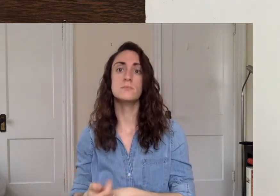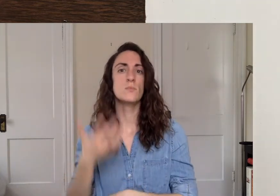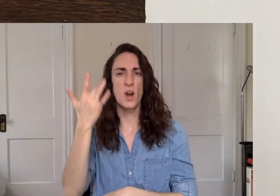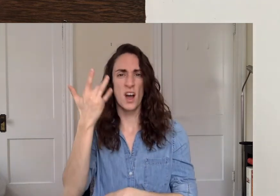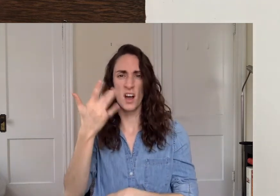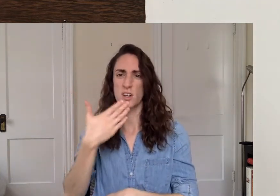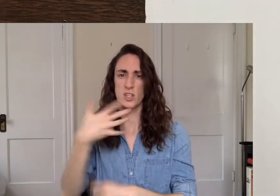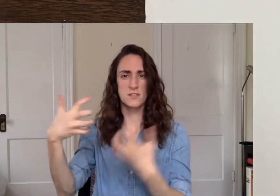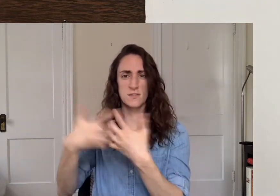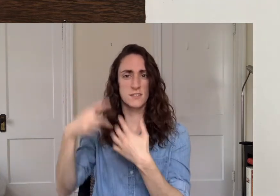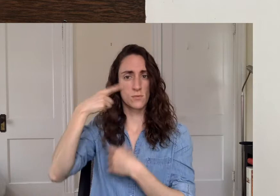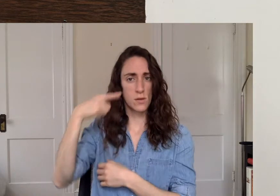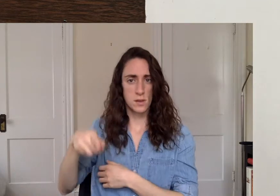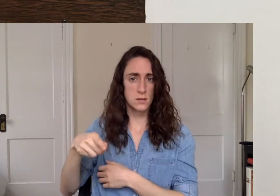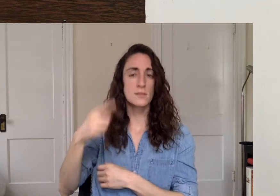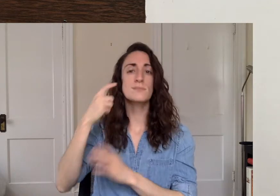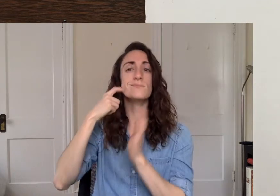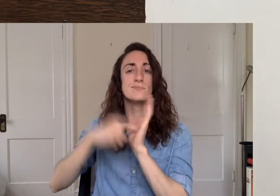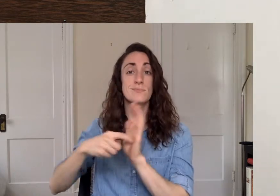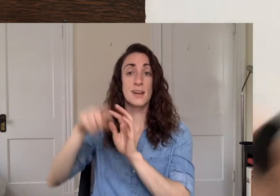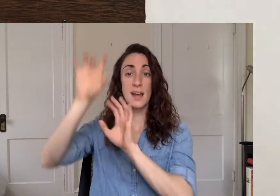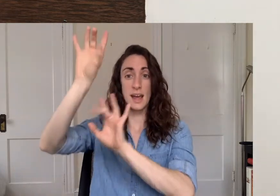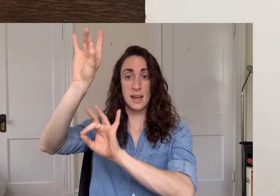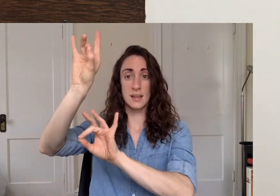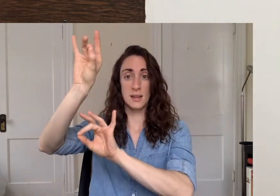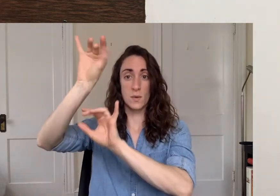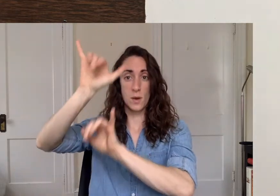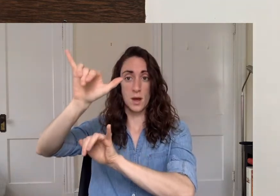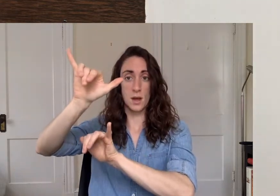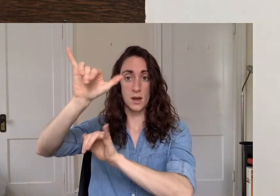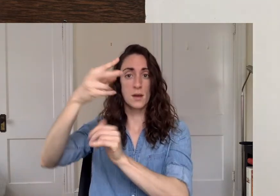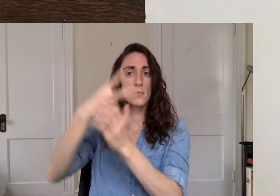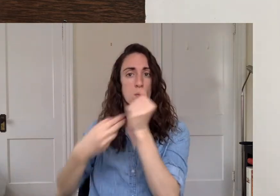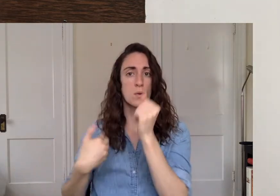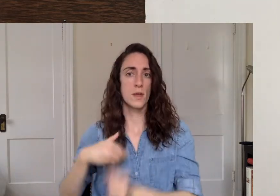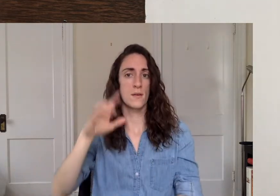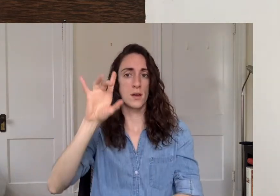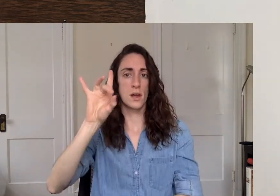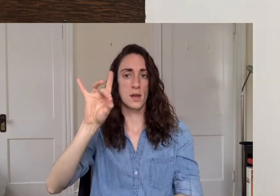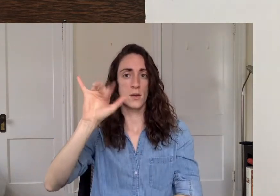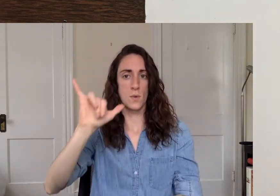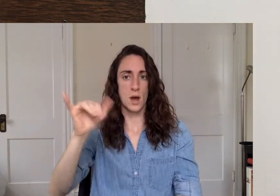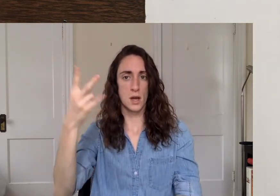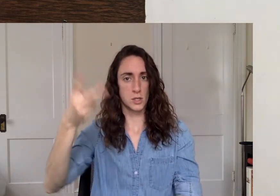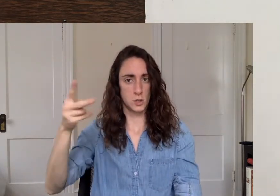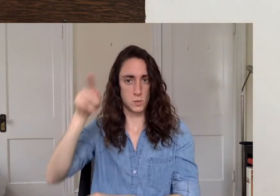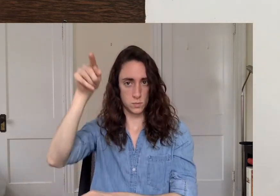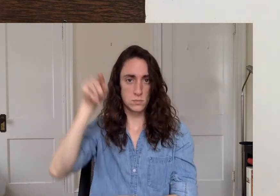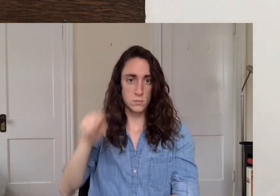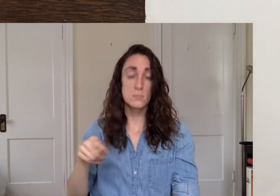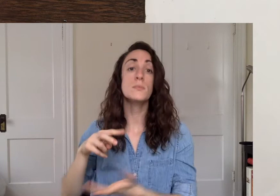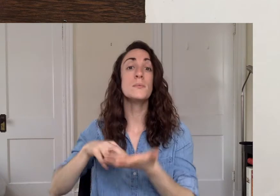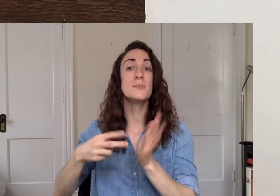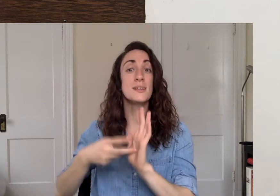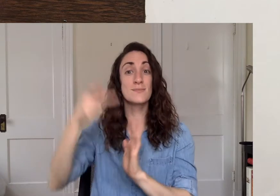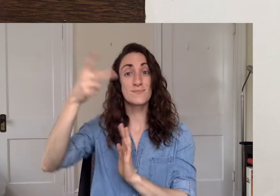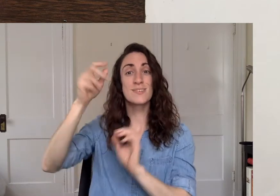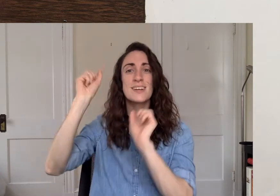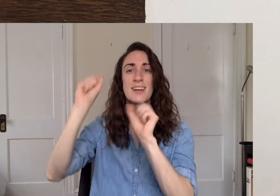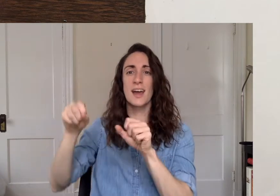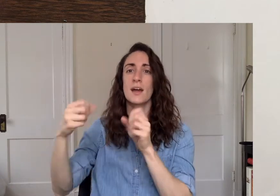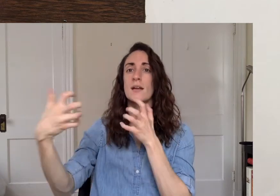because you might notice both equations have a term 8y. Because those terms are the same, they can easily eliminate one